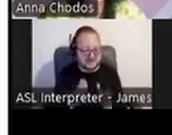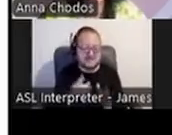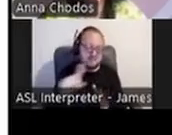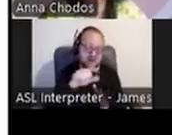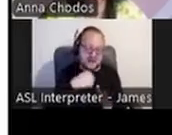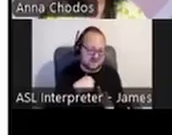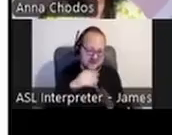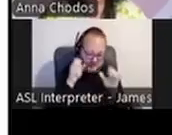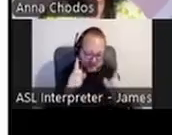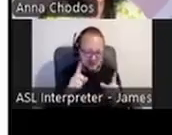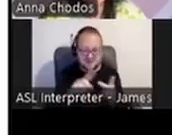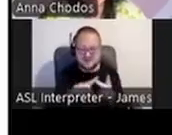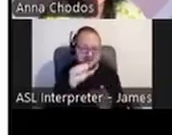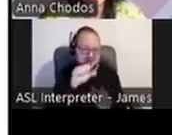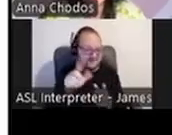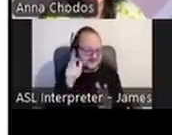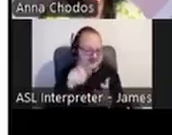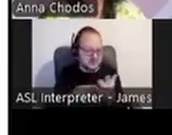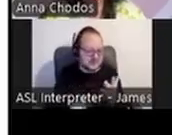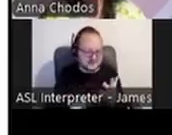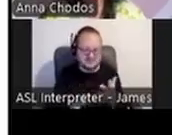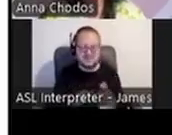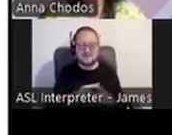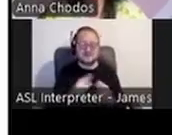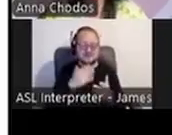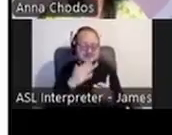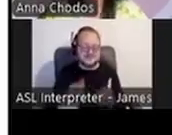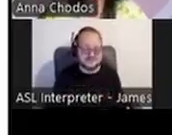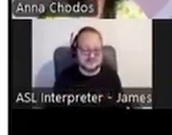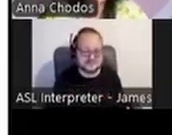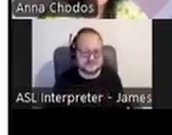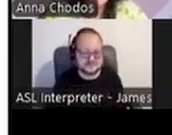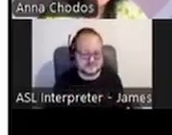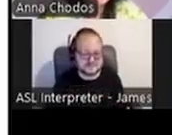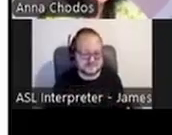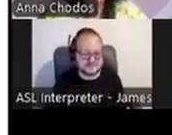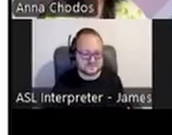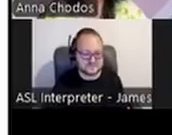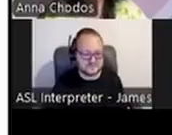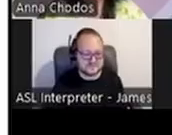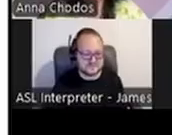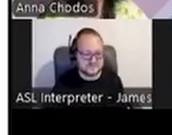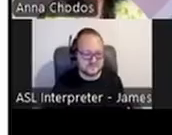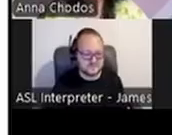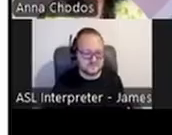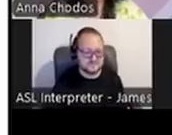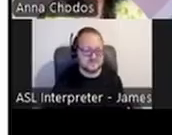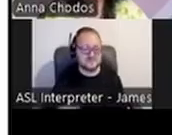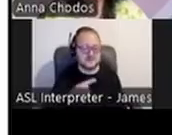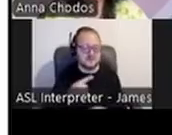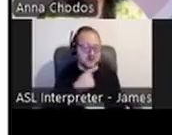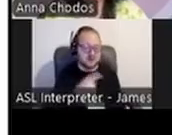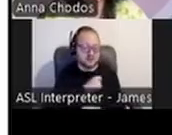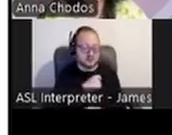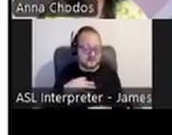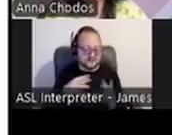to capture. The other is just regular staff meetings. And believe me, I just want to also acknowledge, like, if